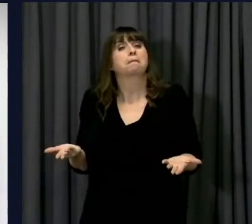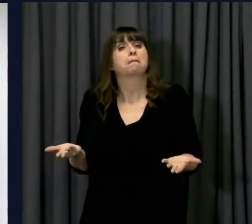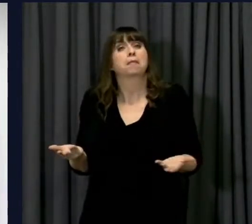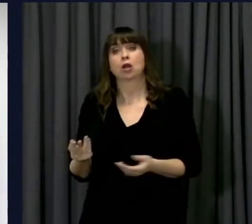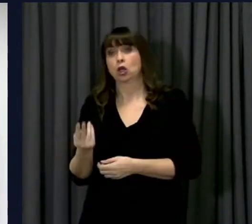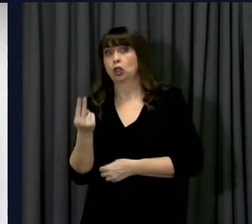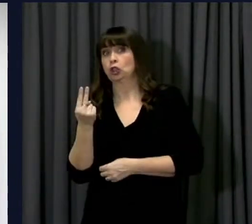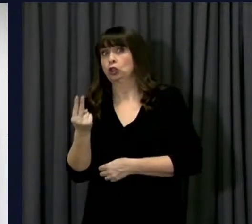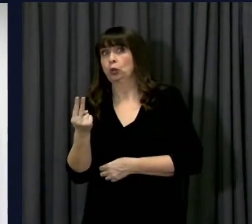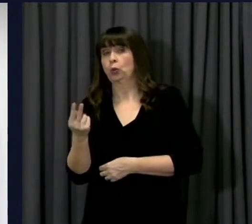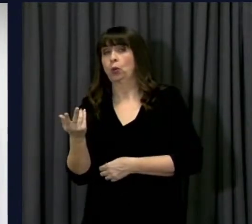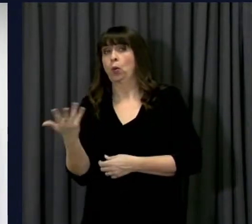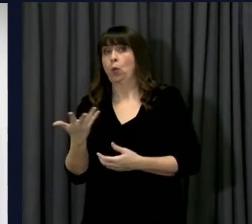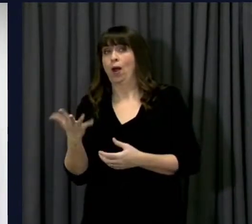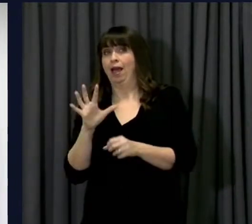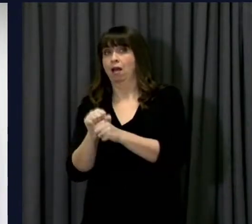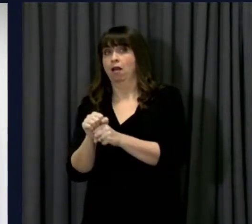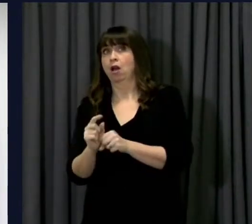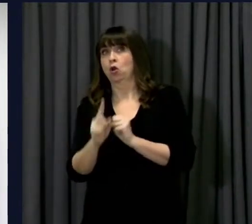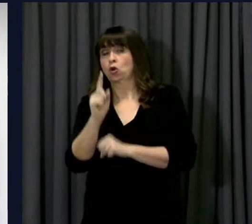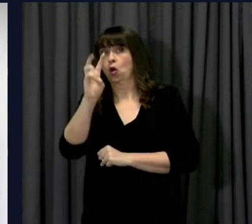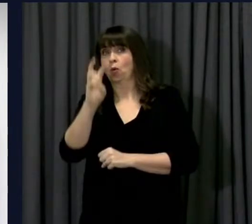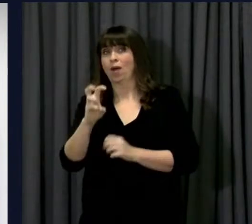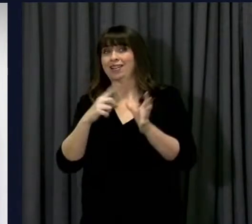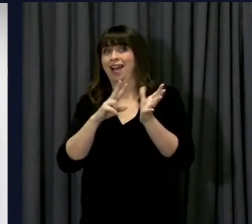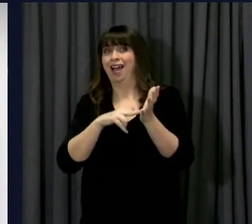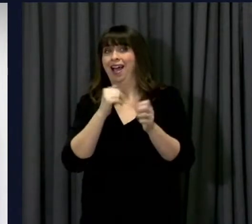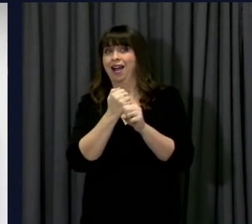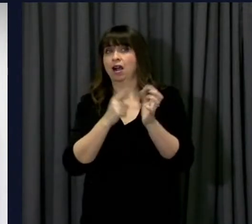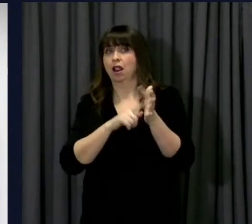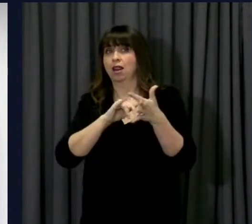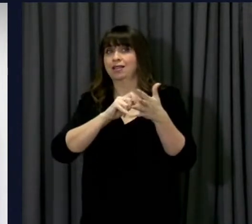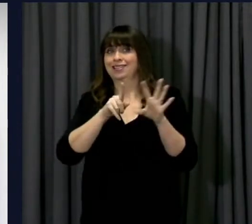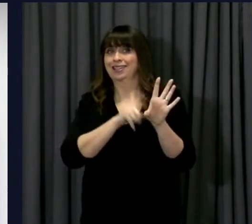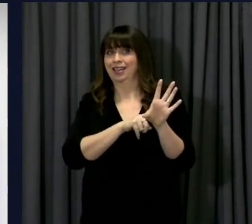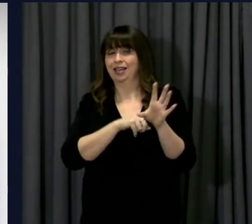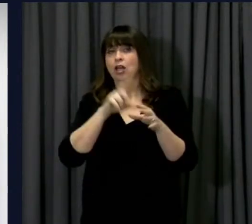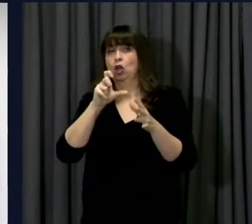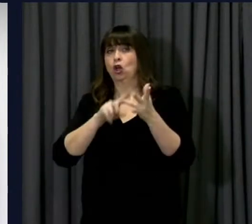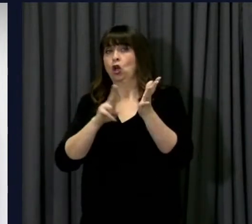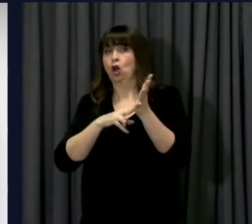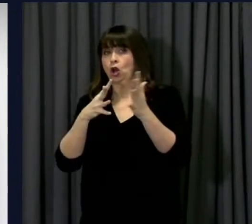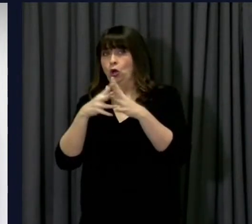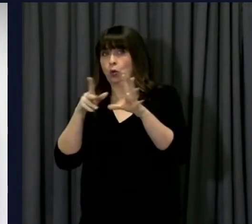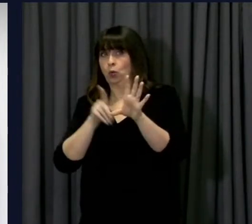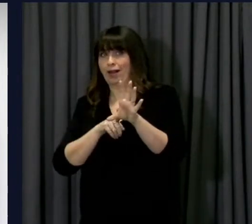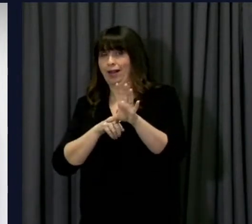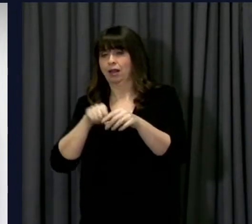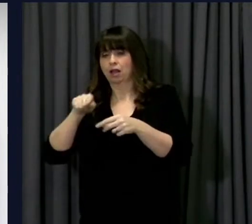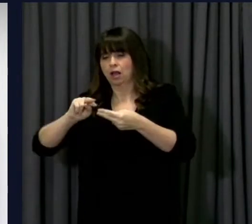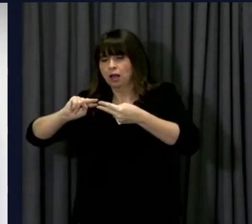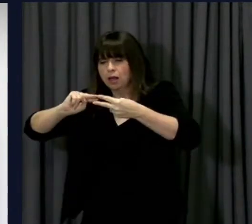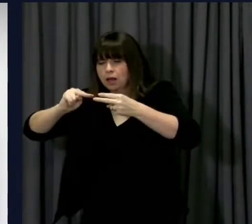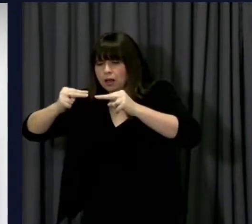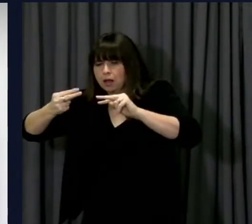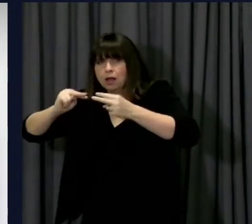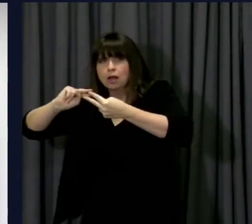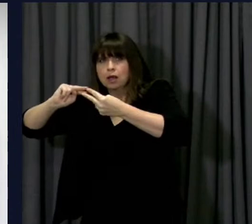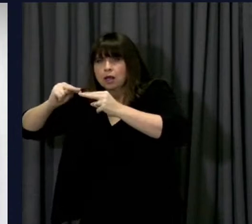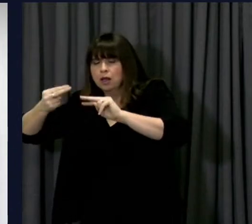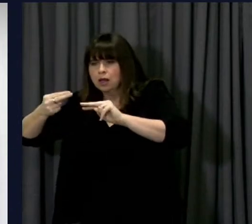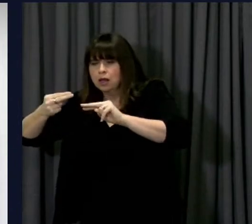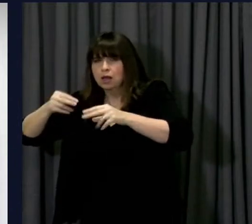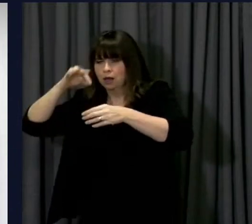of these cases are in North Wales, in Anglesey and in Conway. They have the same genetic sequence and they were tested on the